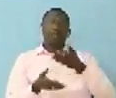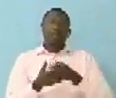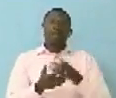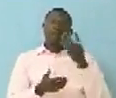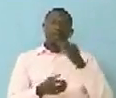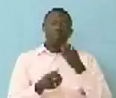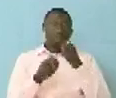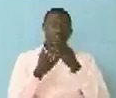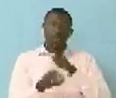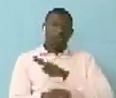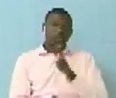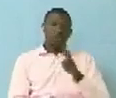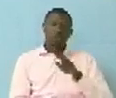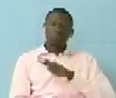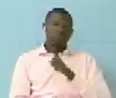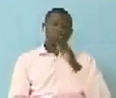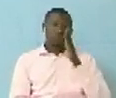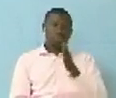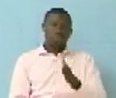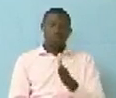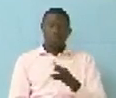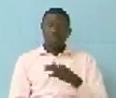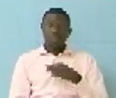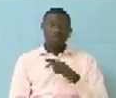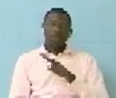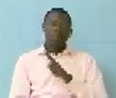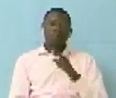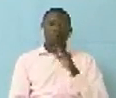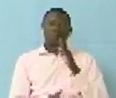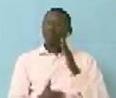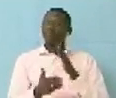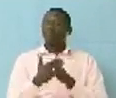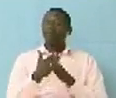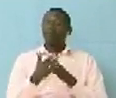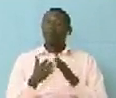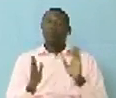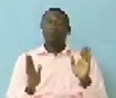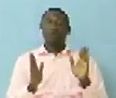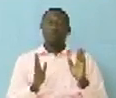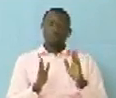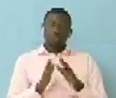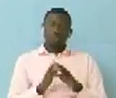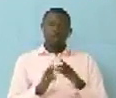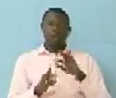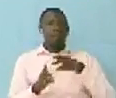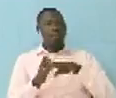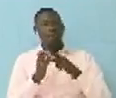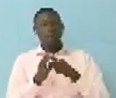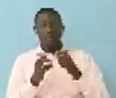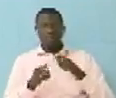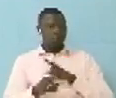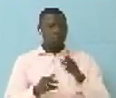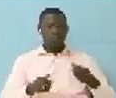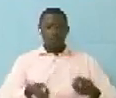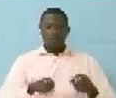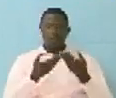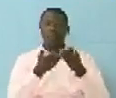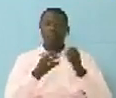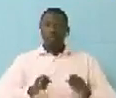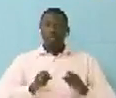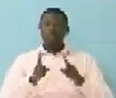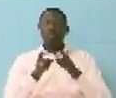I go say no, it's not true, and then that's full stop, then I have not been given the opportunity to